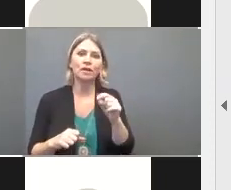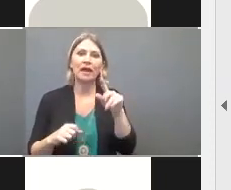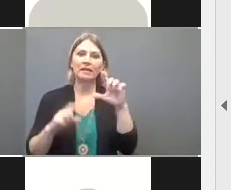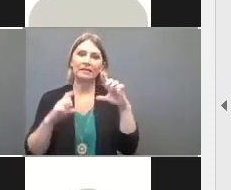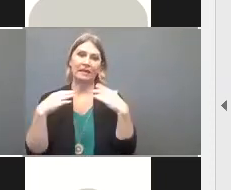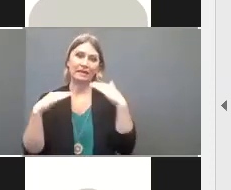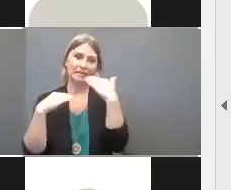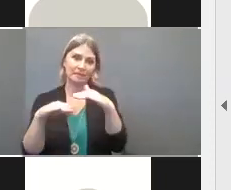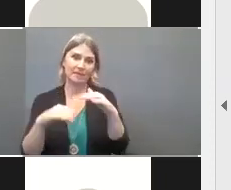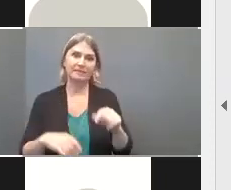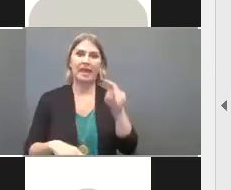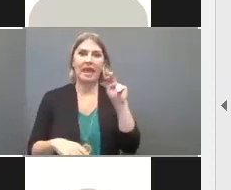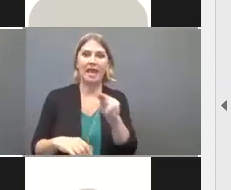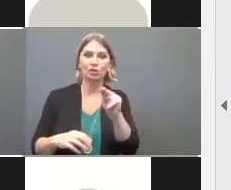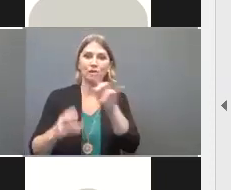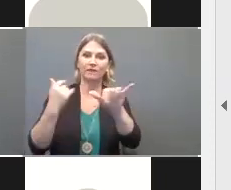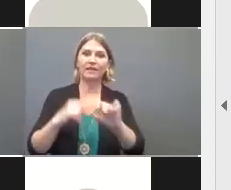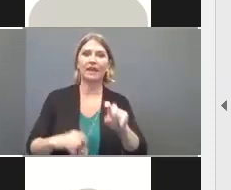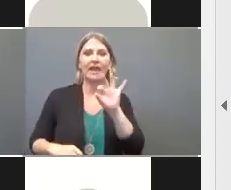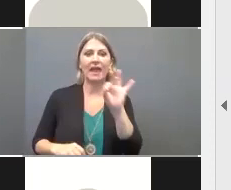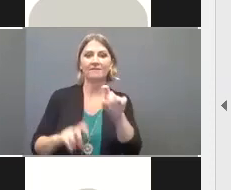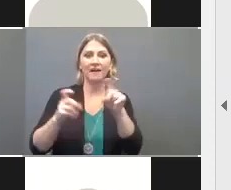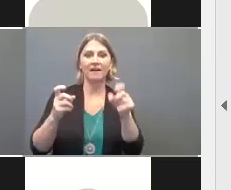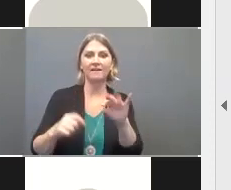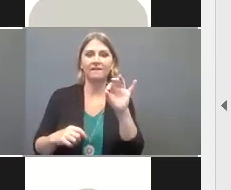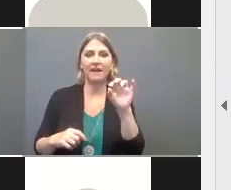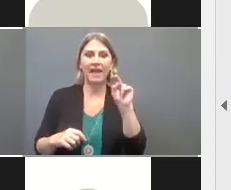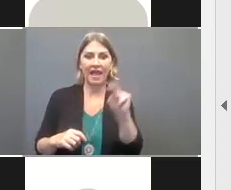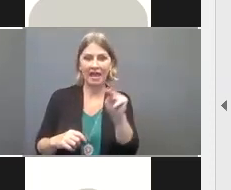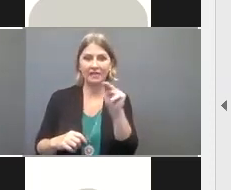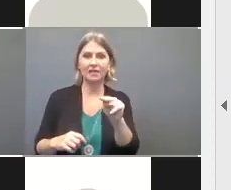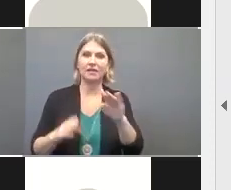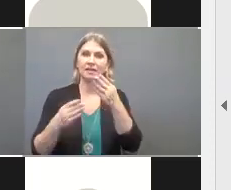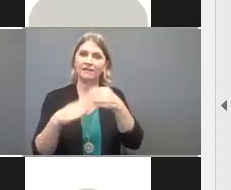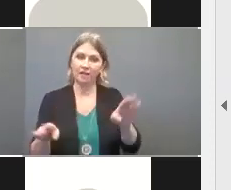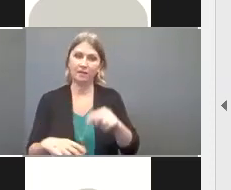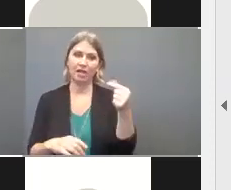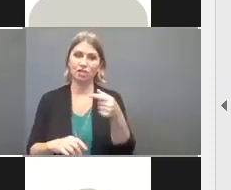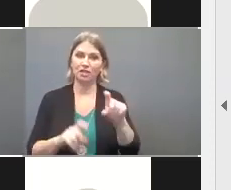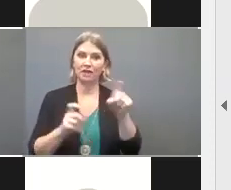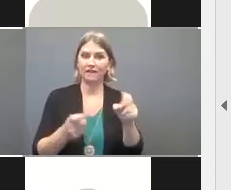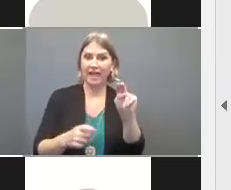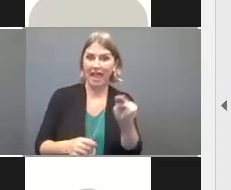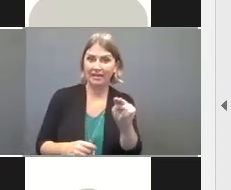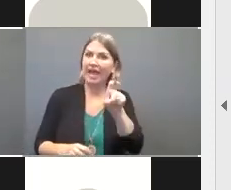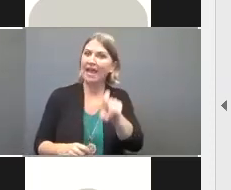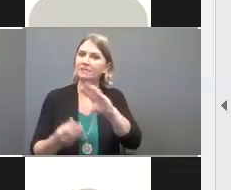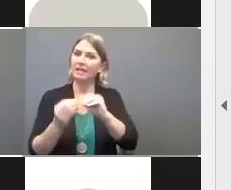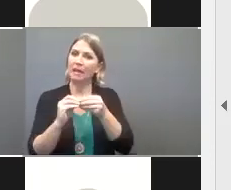to infinity, f of n, that is our function, divided by g of n, has to be a number that is greater than